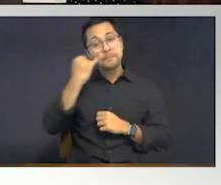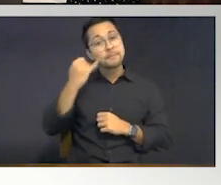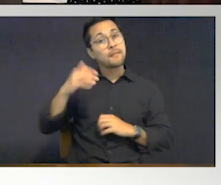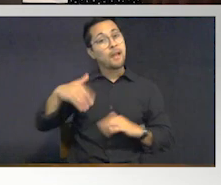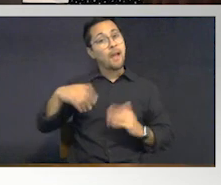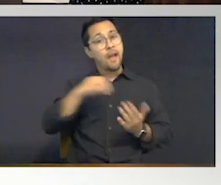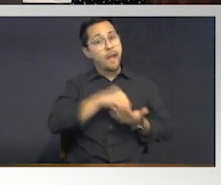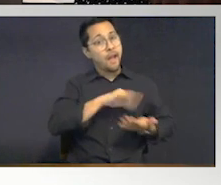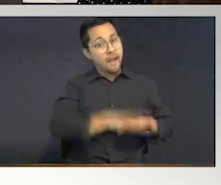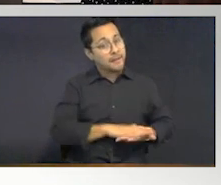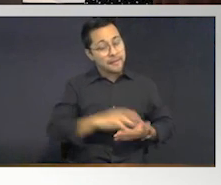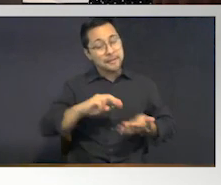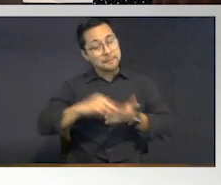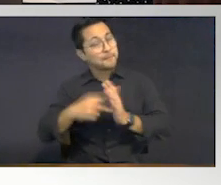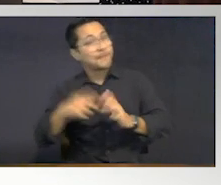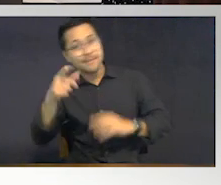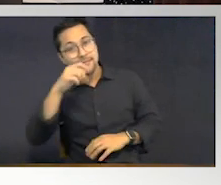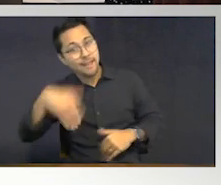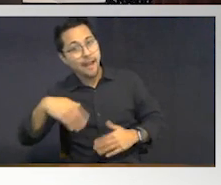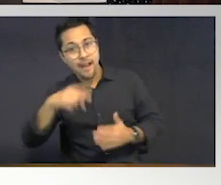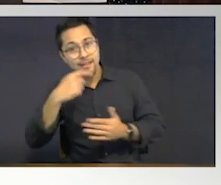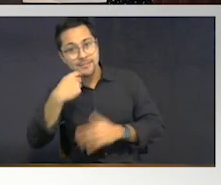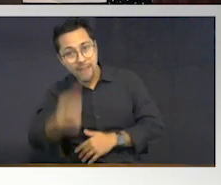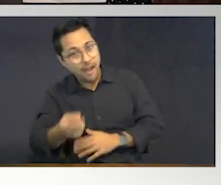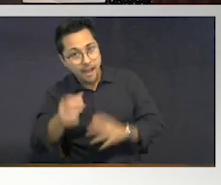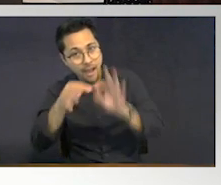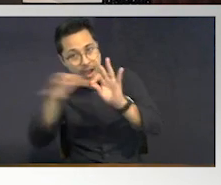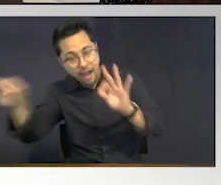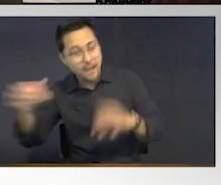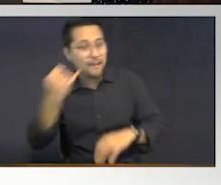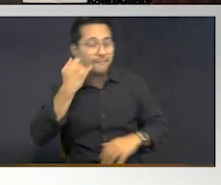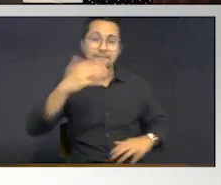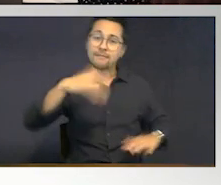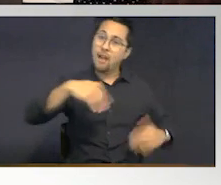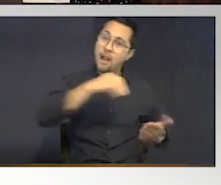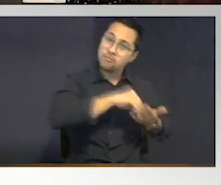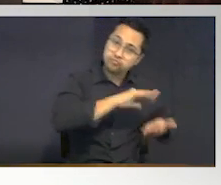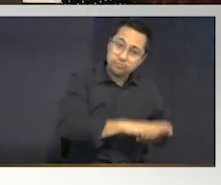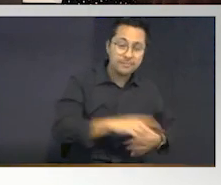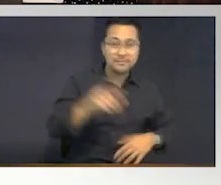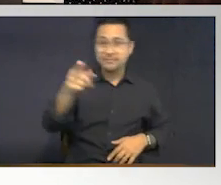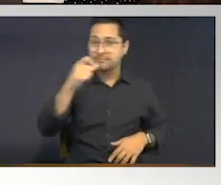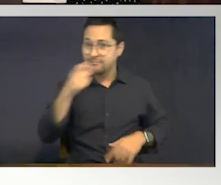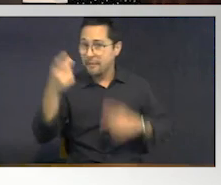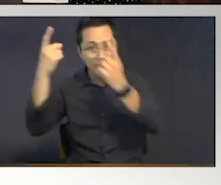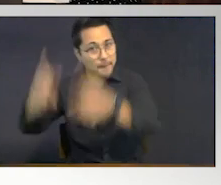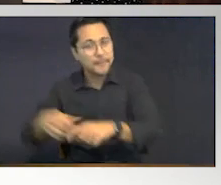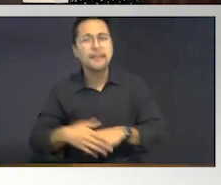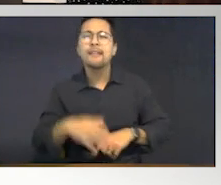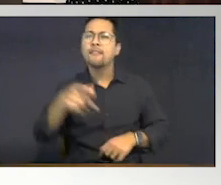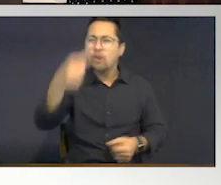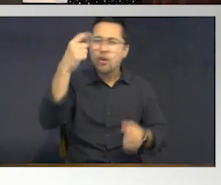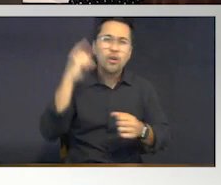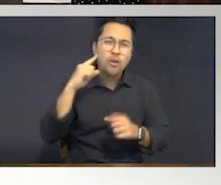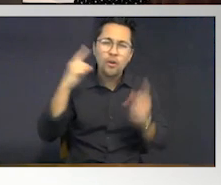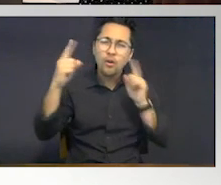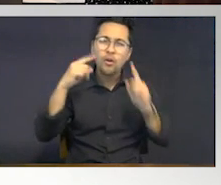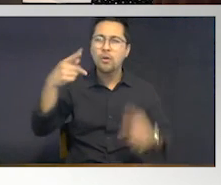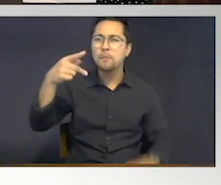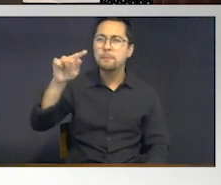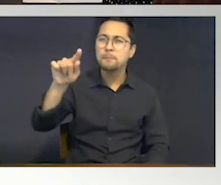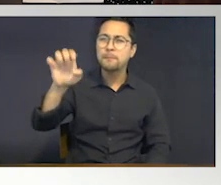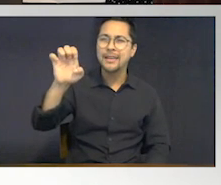written down, it was not said. If it was not written down, it did not happen. I don't know if you've ever heard of Pete Wright, the Wright's